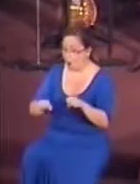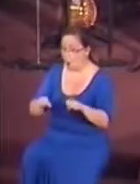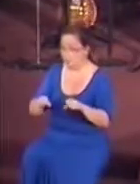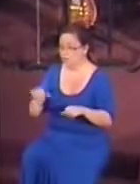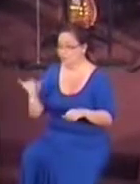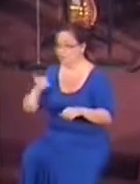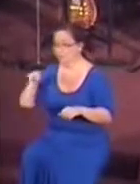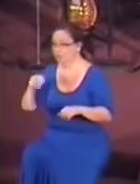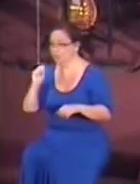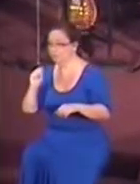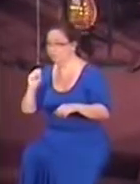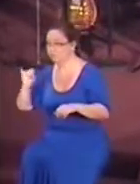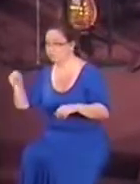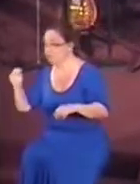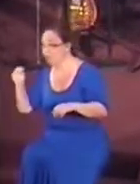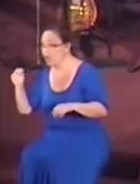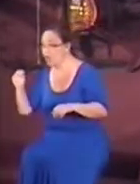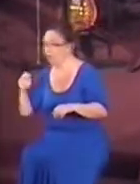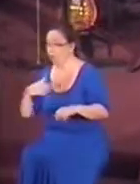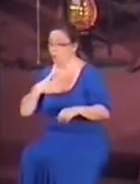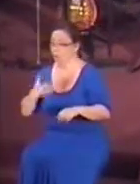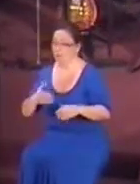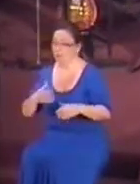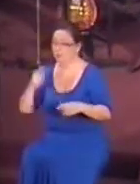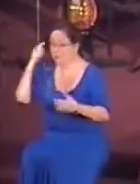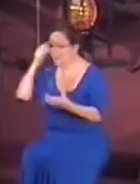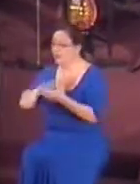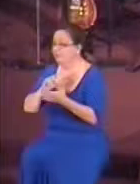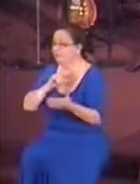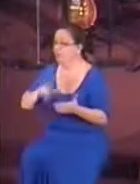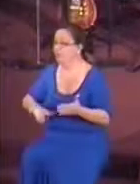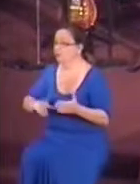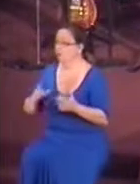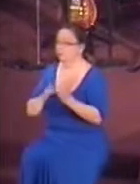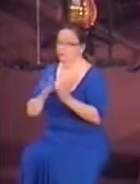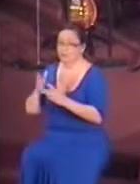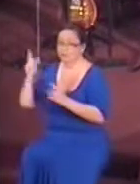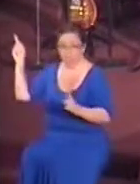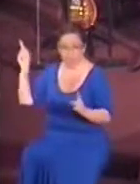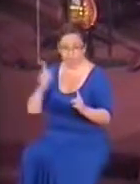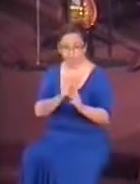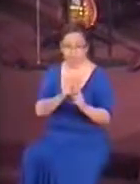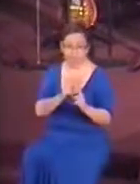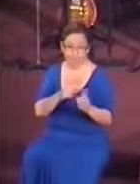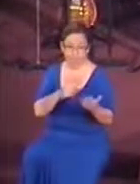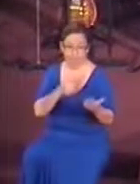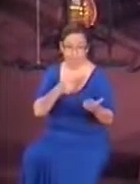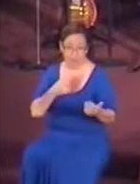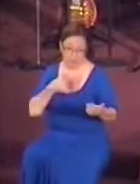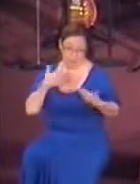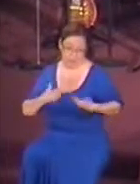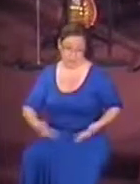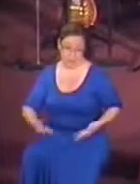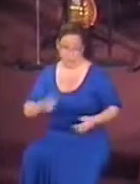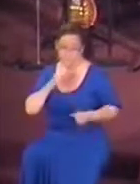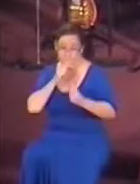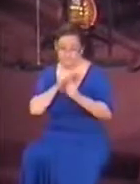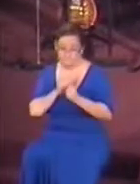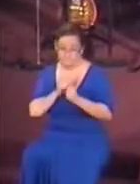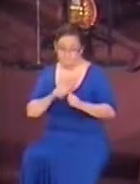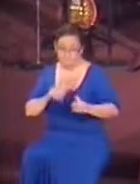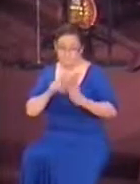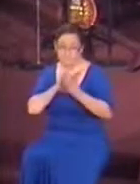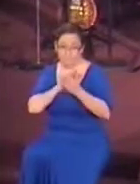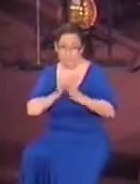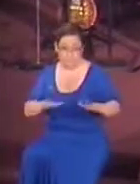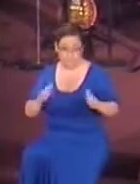James and John who ran, who were willing to leave the Lord, Jesus comes unto them and he says, here I am, peace be with you. And